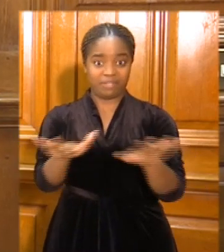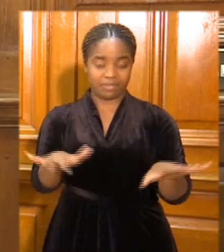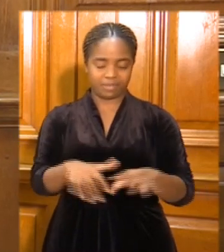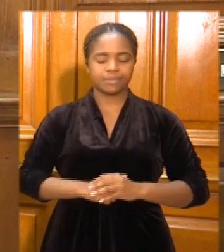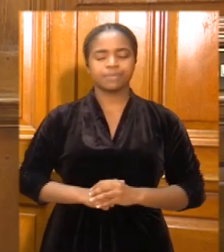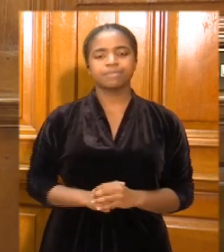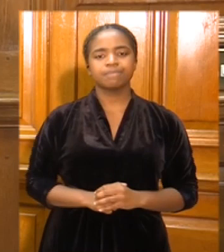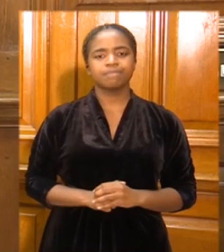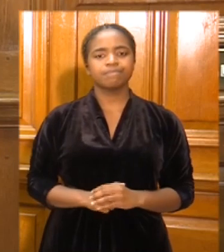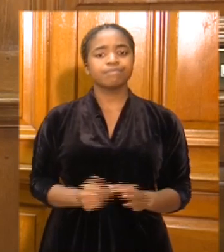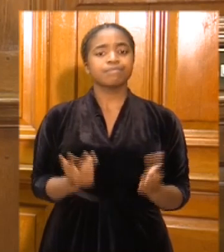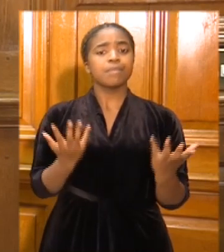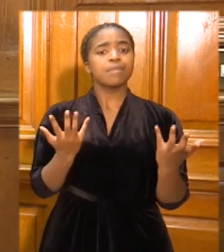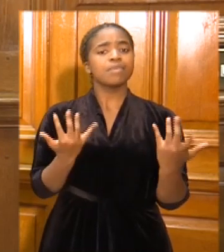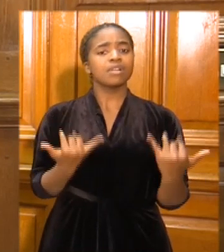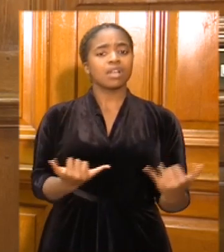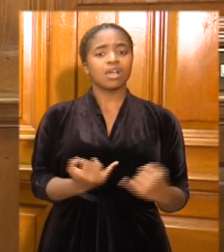There are now